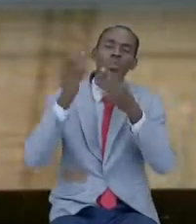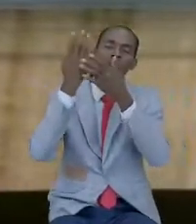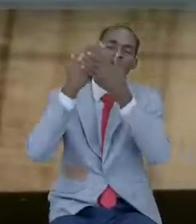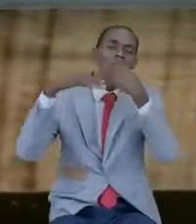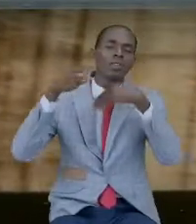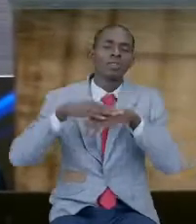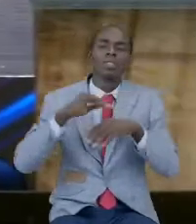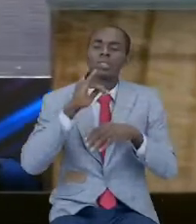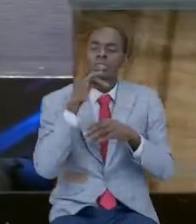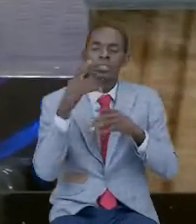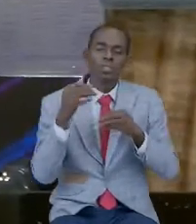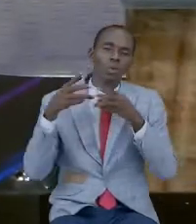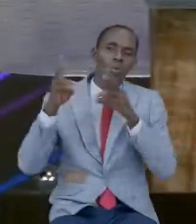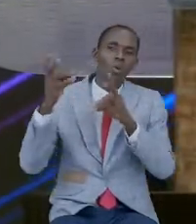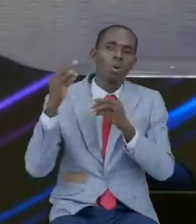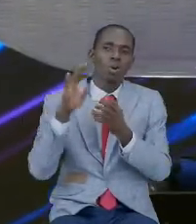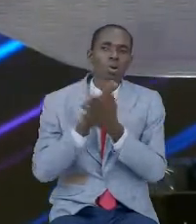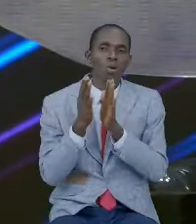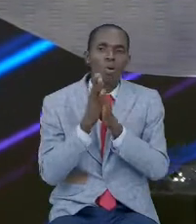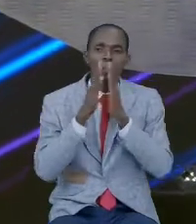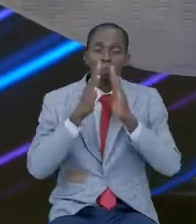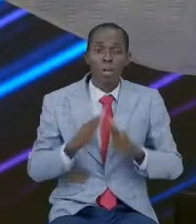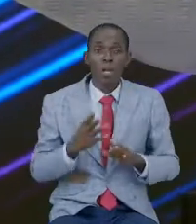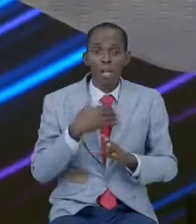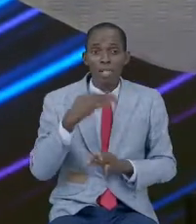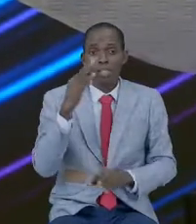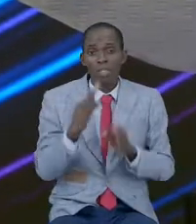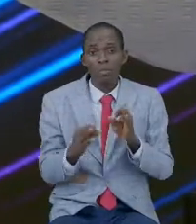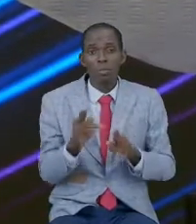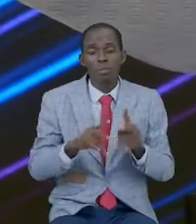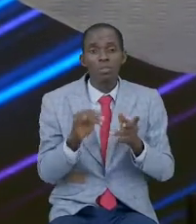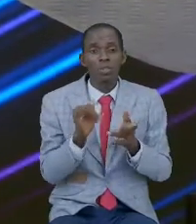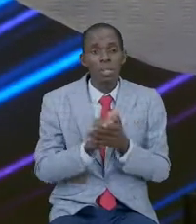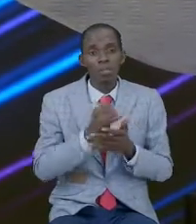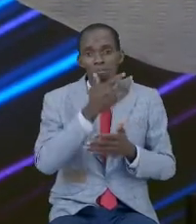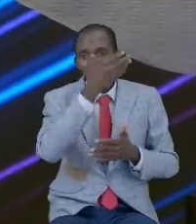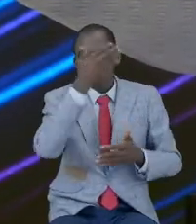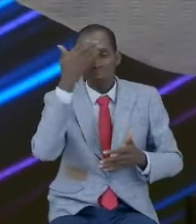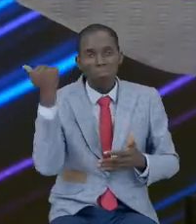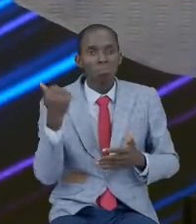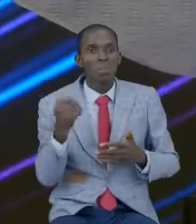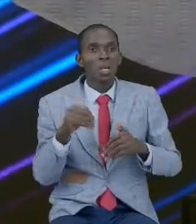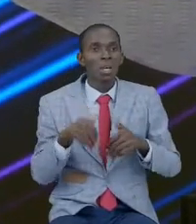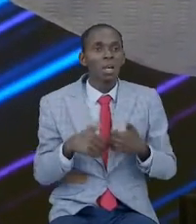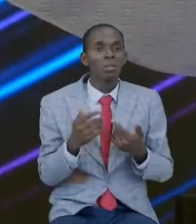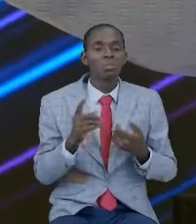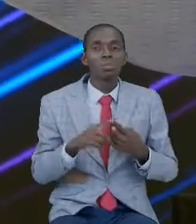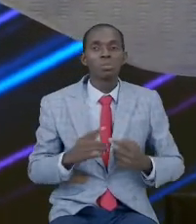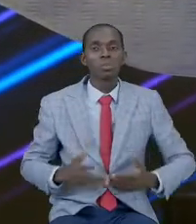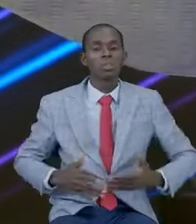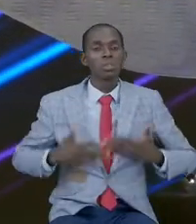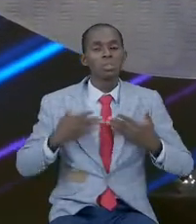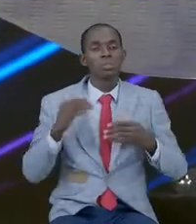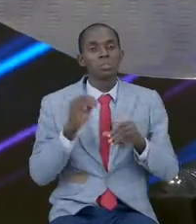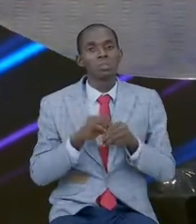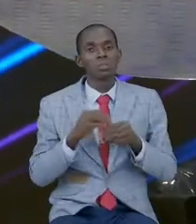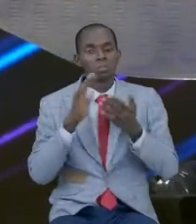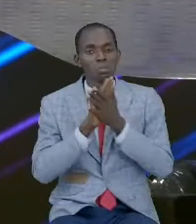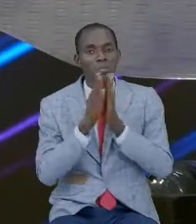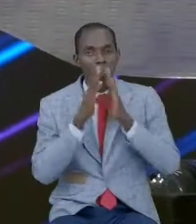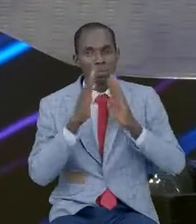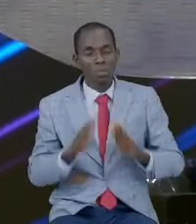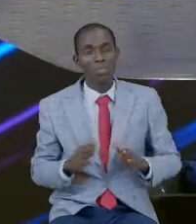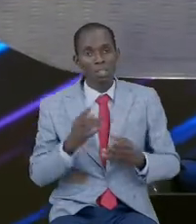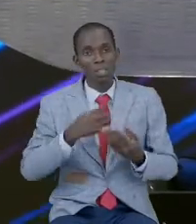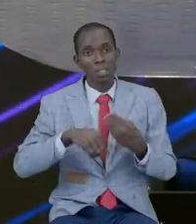of peace. And if those who forget the path of peace, if they live around you, you're not going to